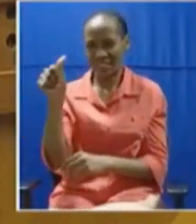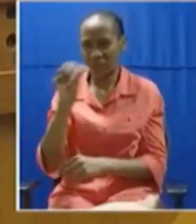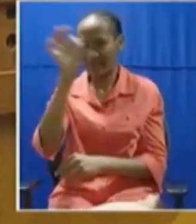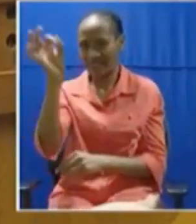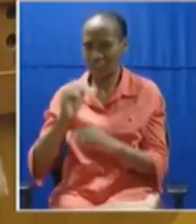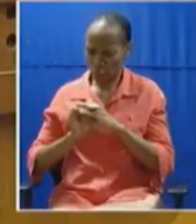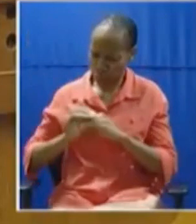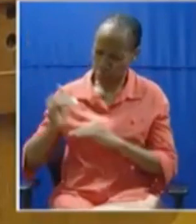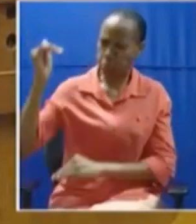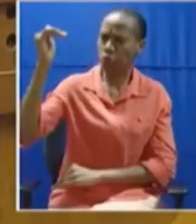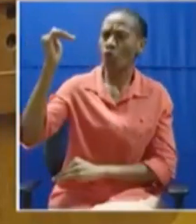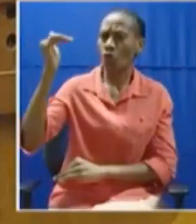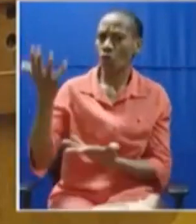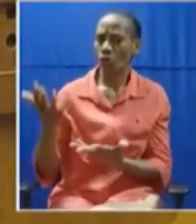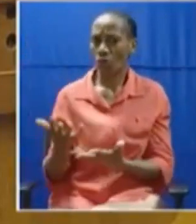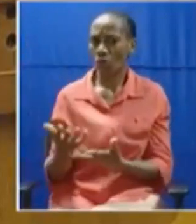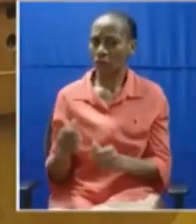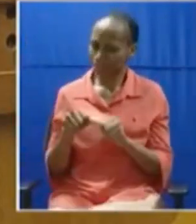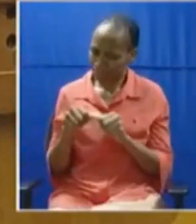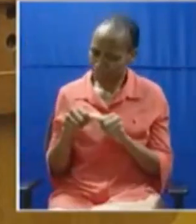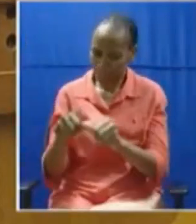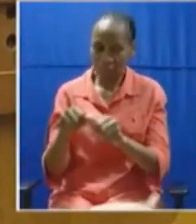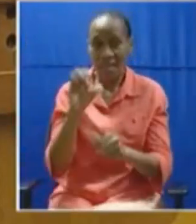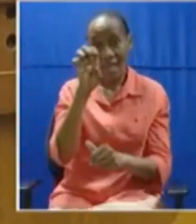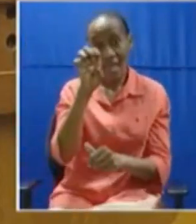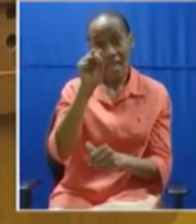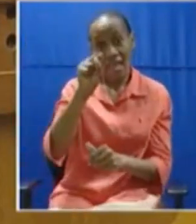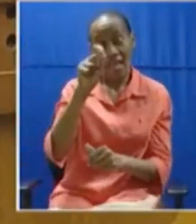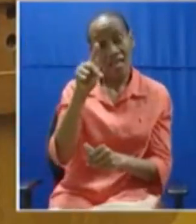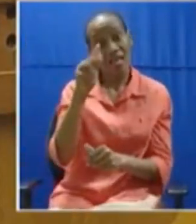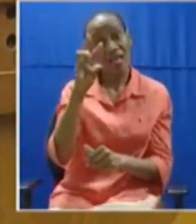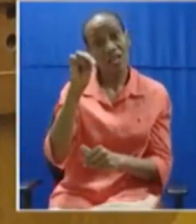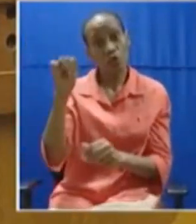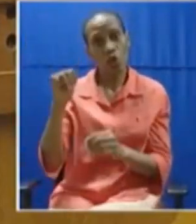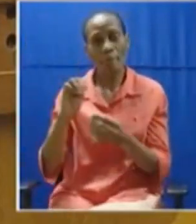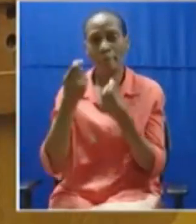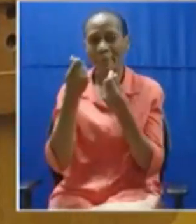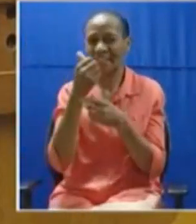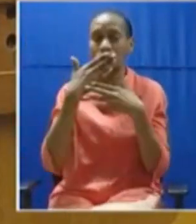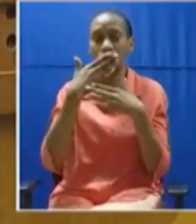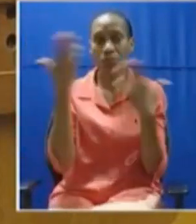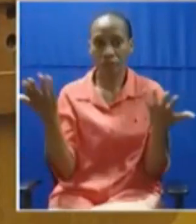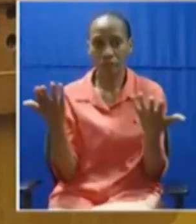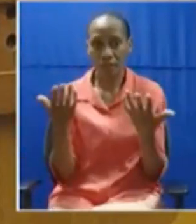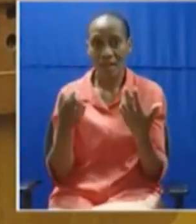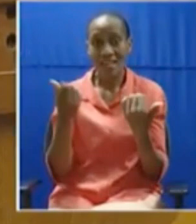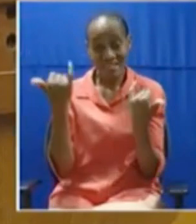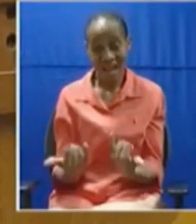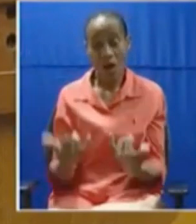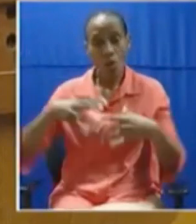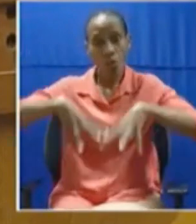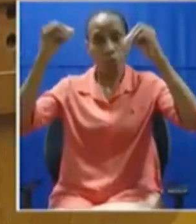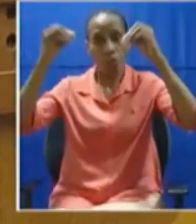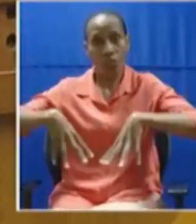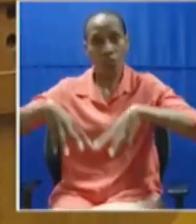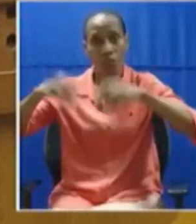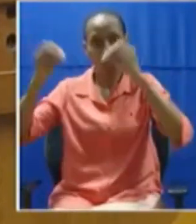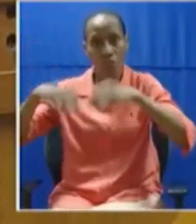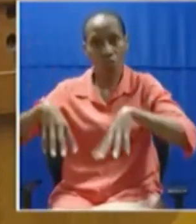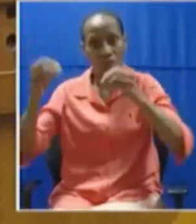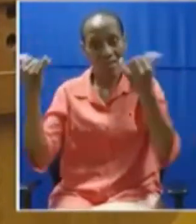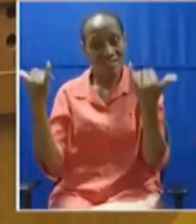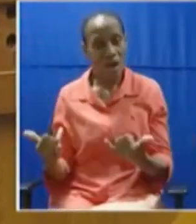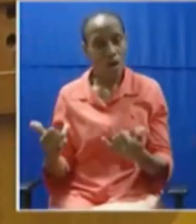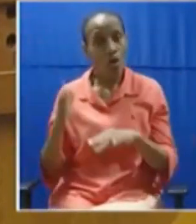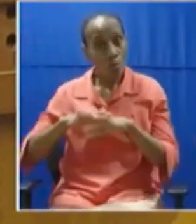356%, and you still managed to bankrupt Eskom, and you still can't keep the lights on. And now you want to hike prices even